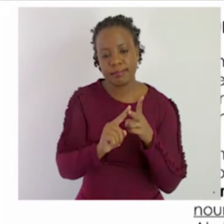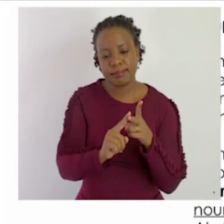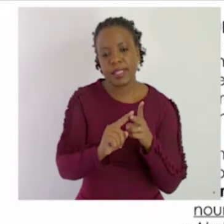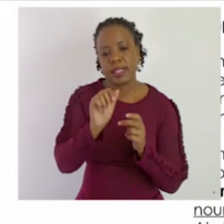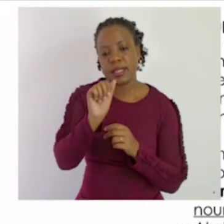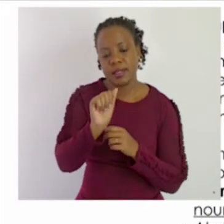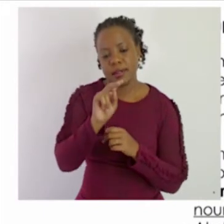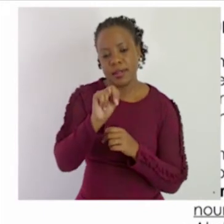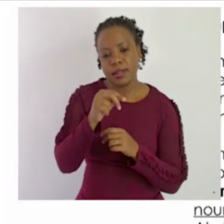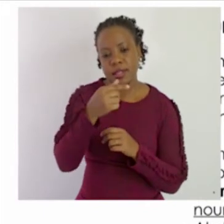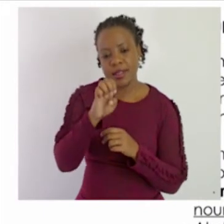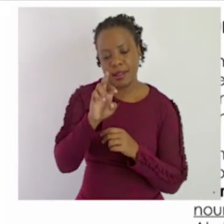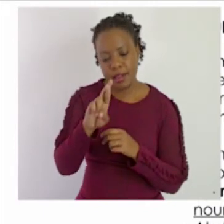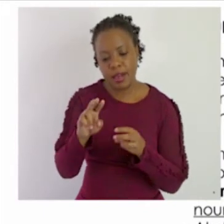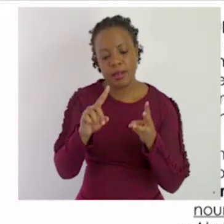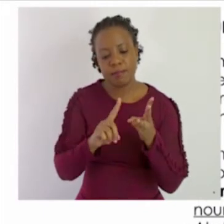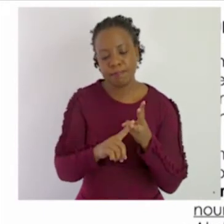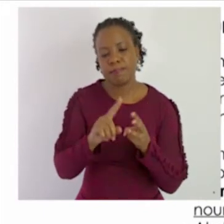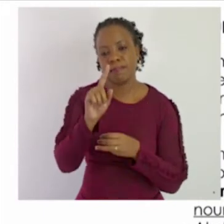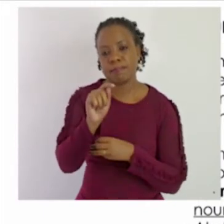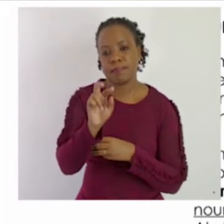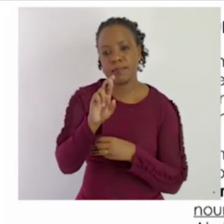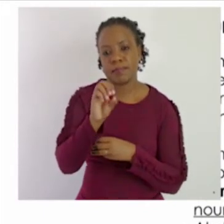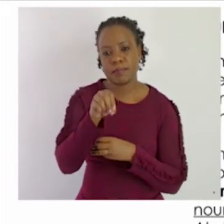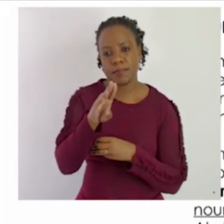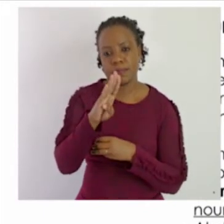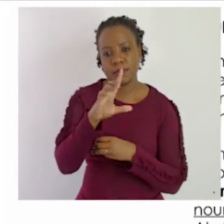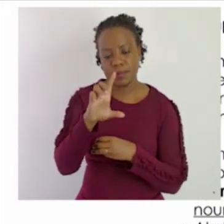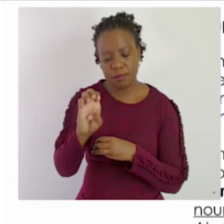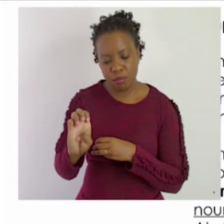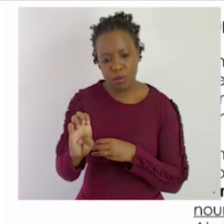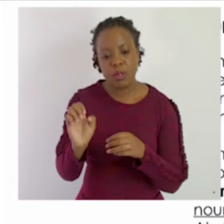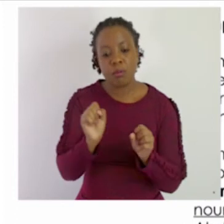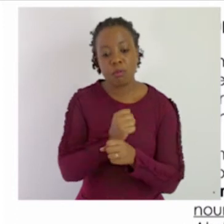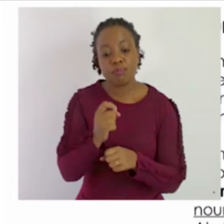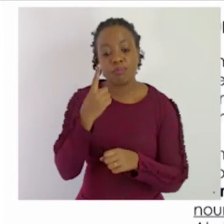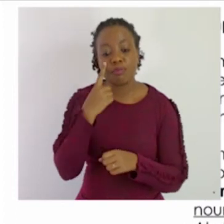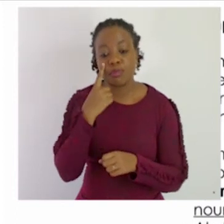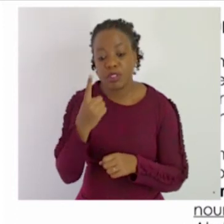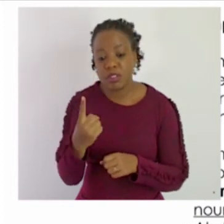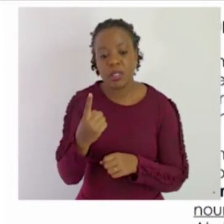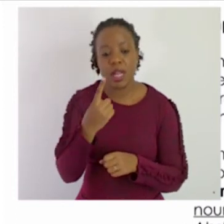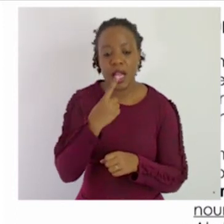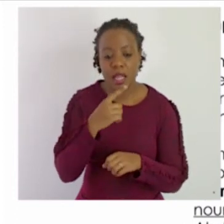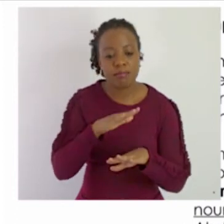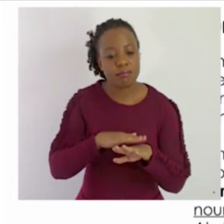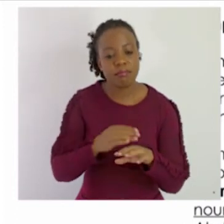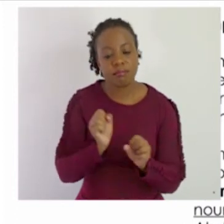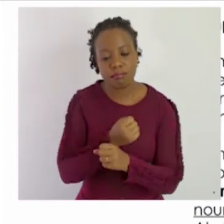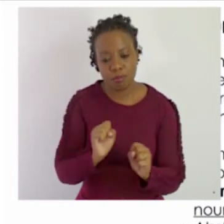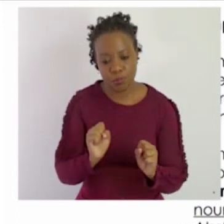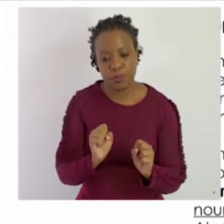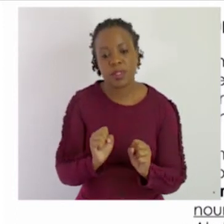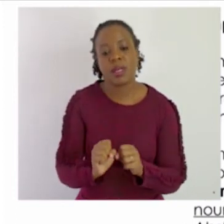smell, or taste them. Abstract nouns do not begin with capital letters unless